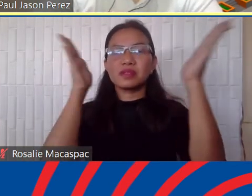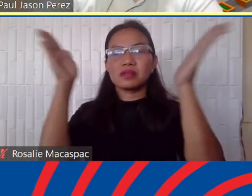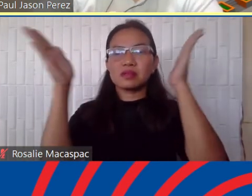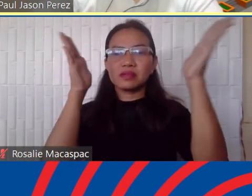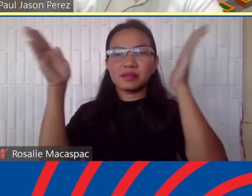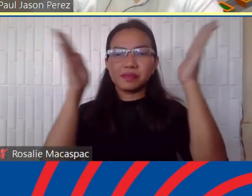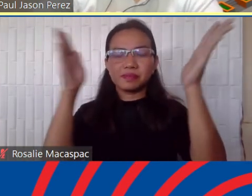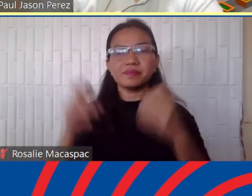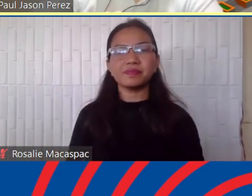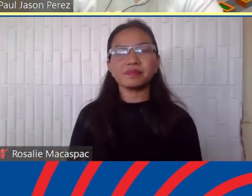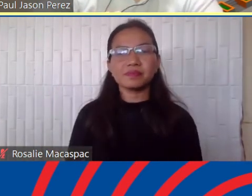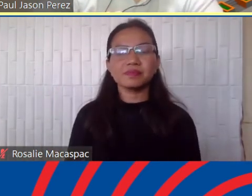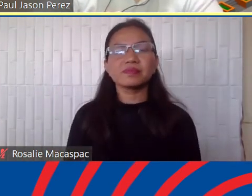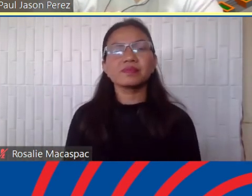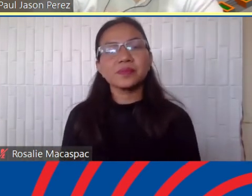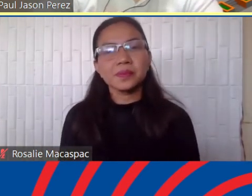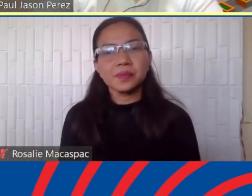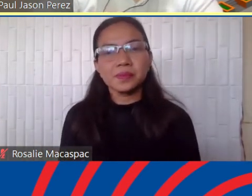Yep. Yep.